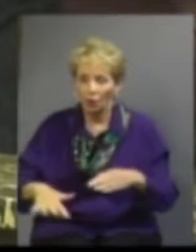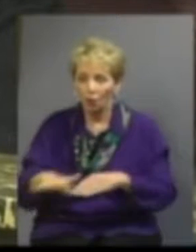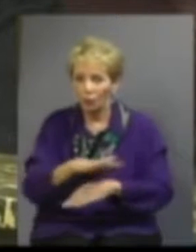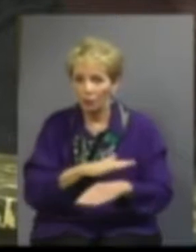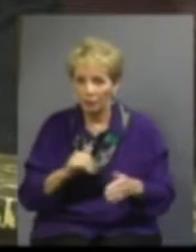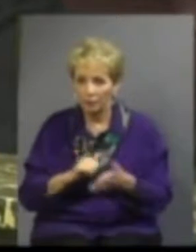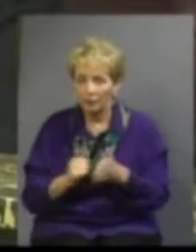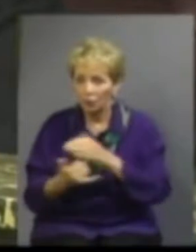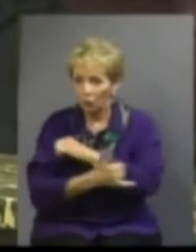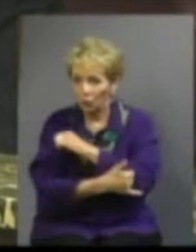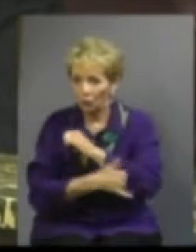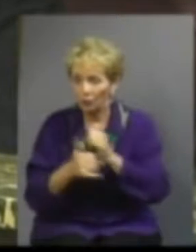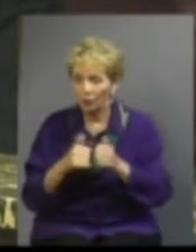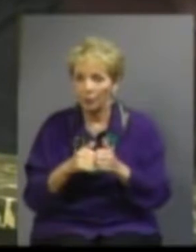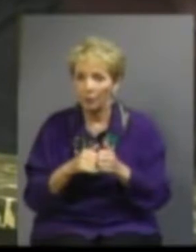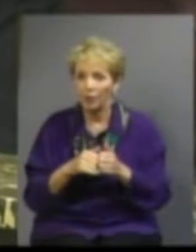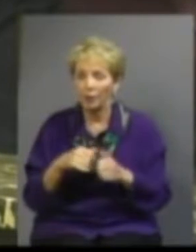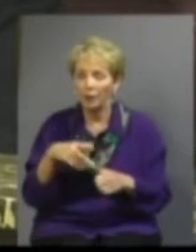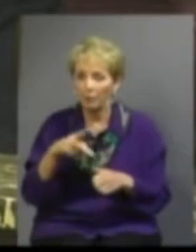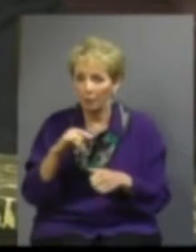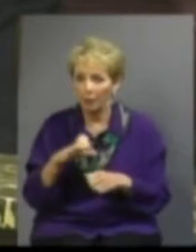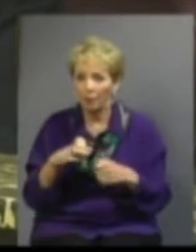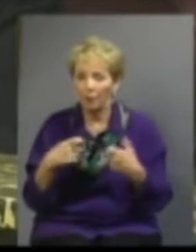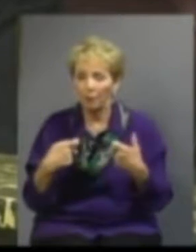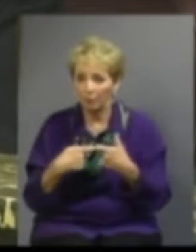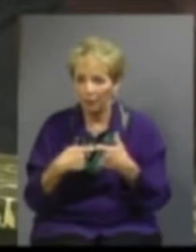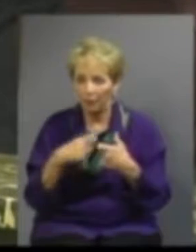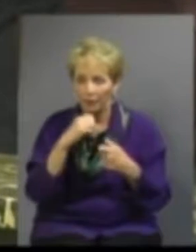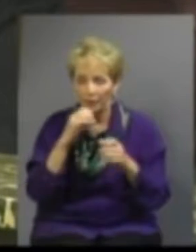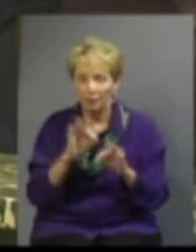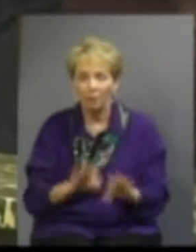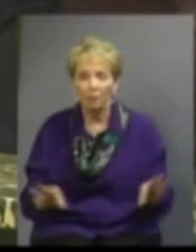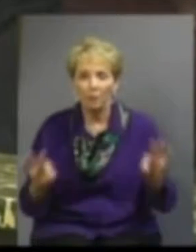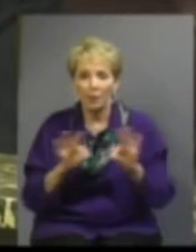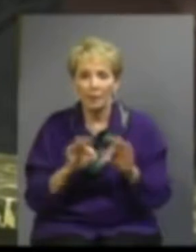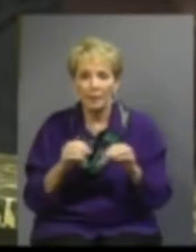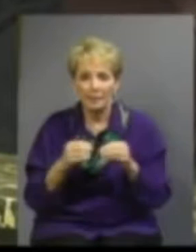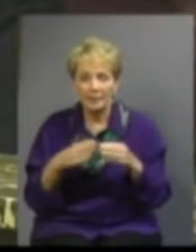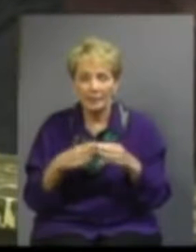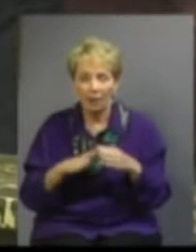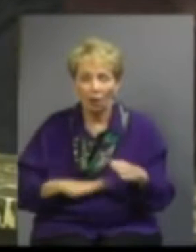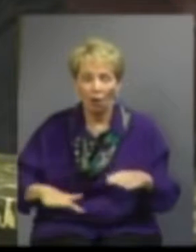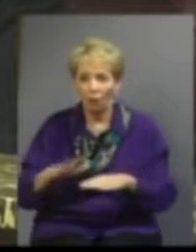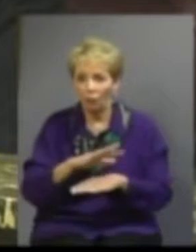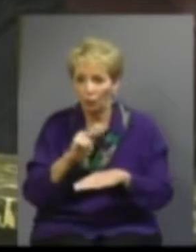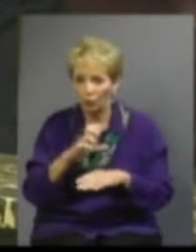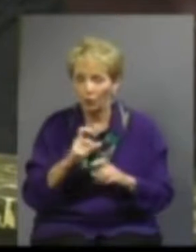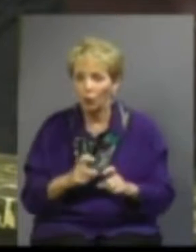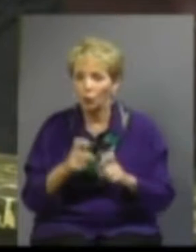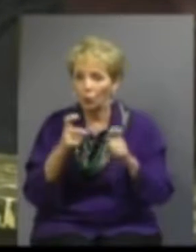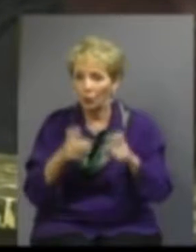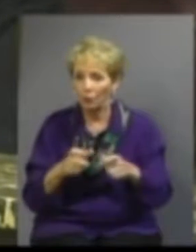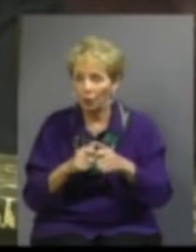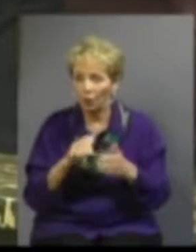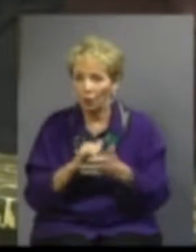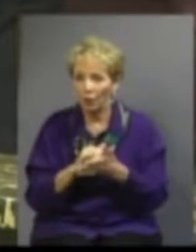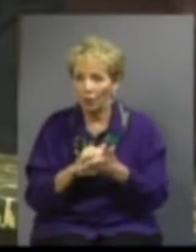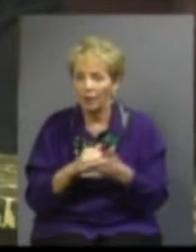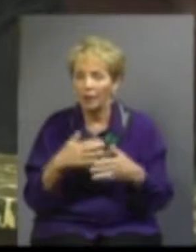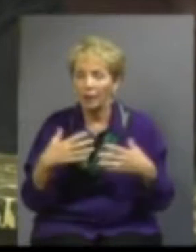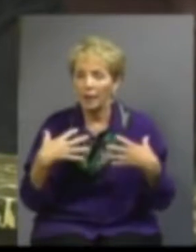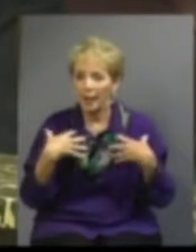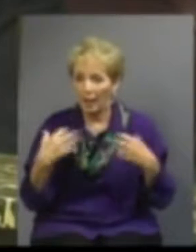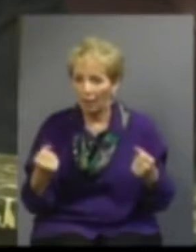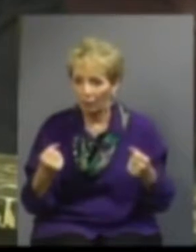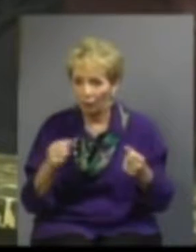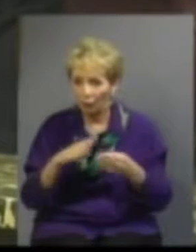country. Whereas public power is a crucial component in cities and towns across North Carolina, contributing to the overall health of